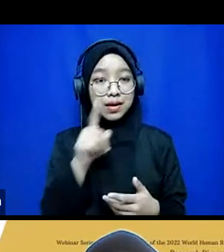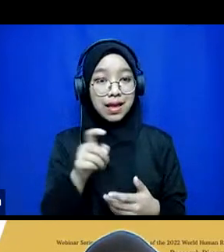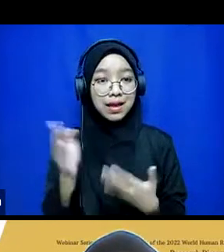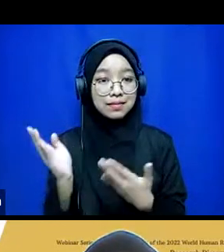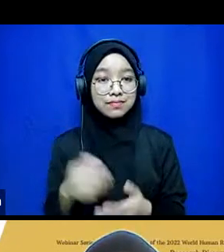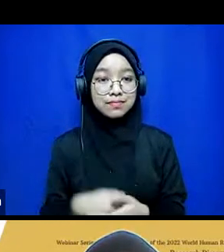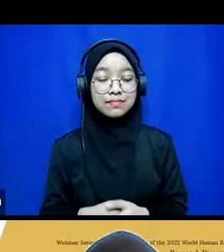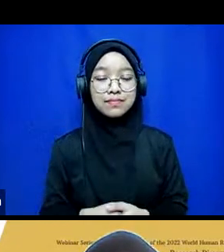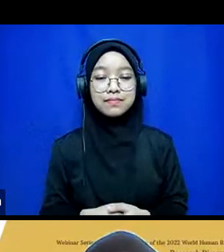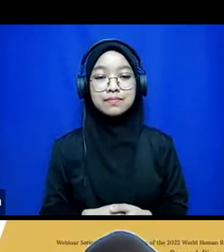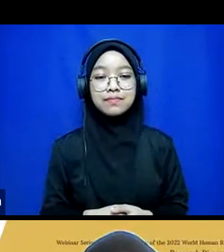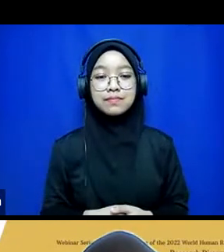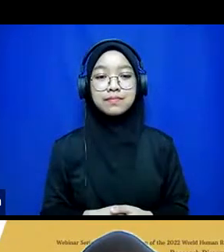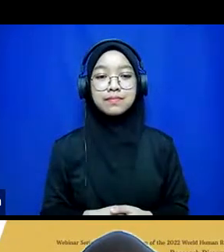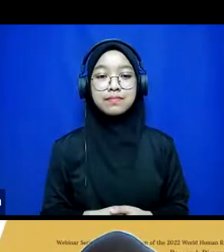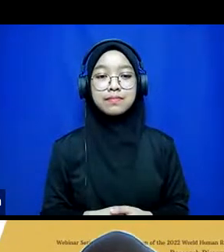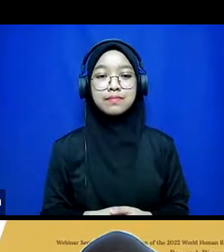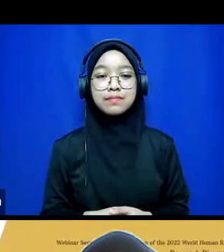Please.